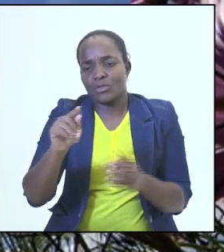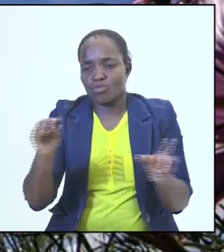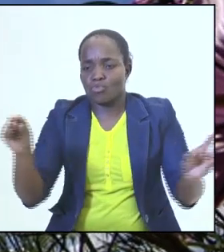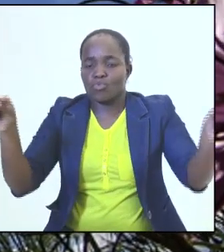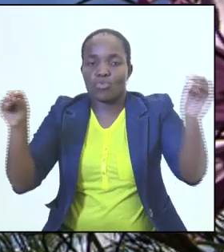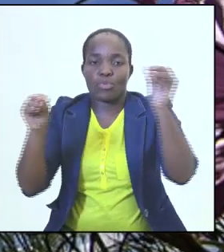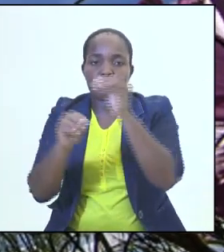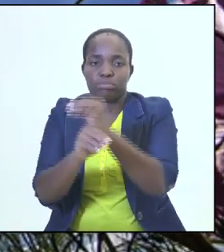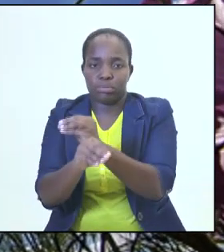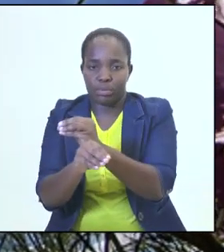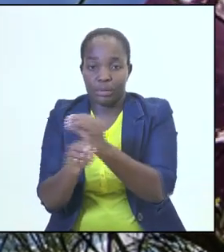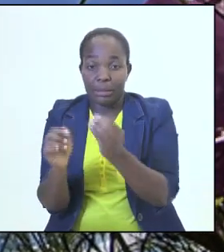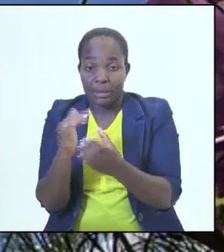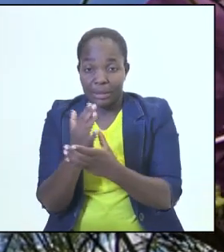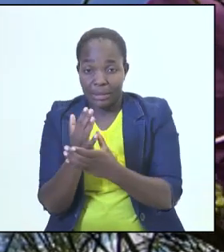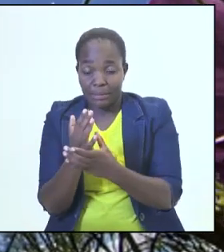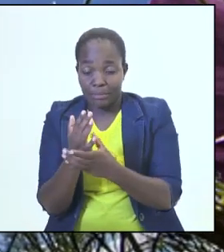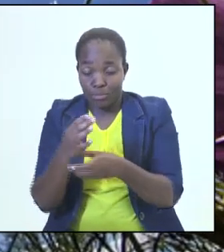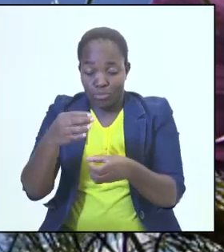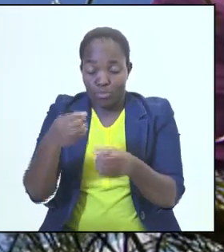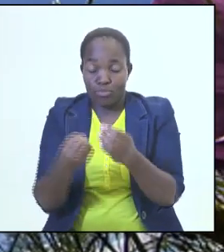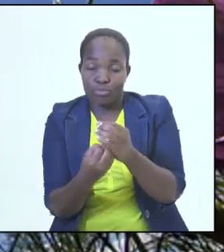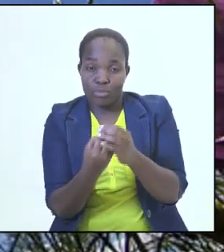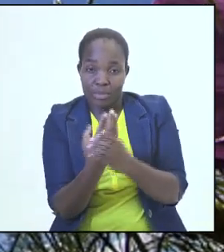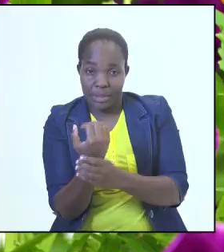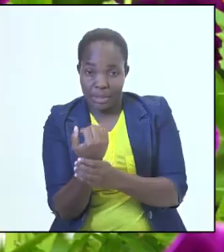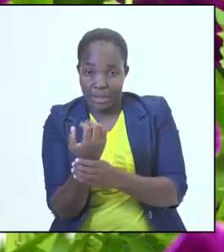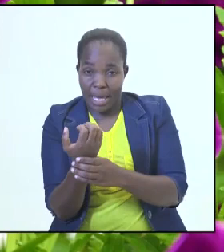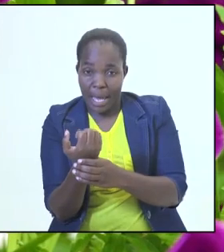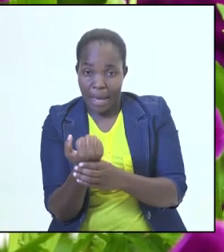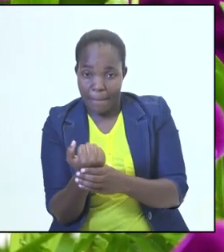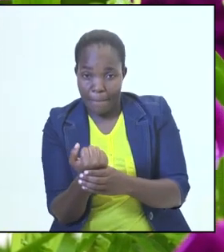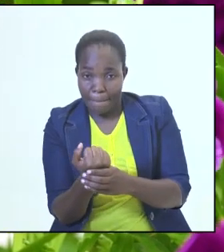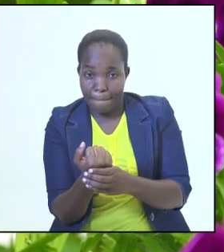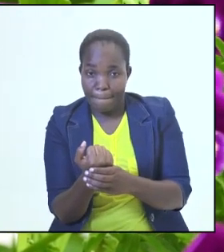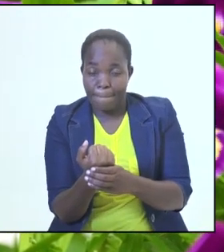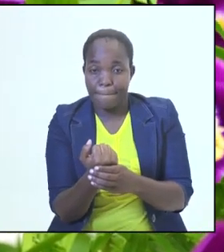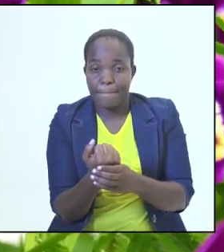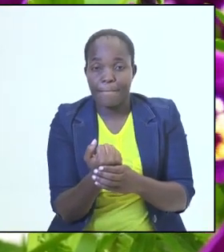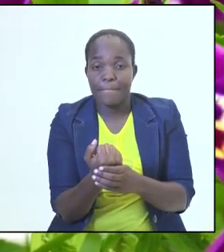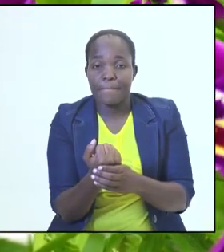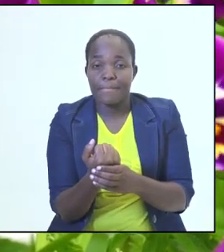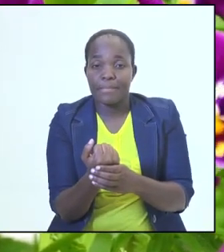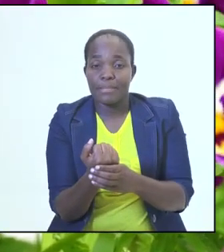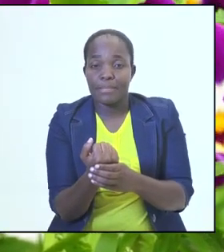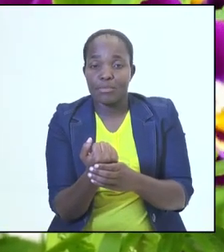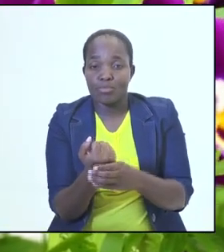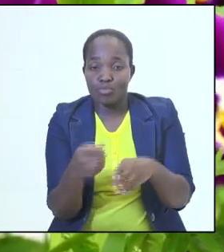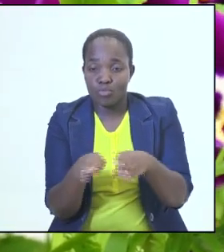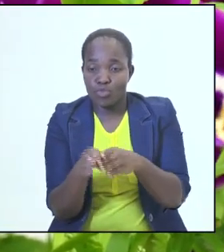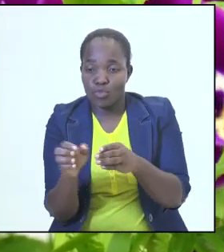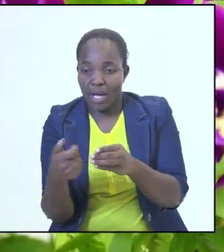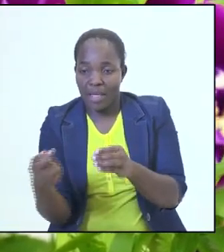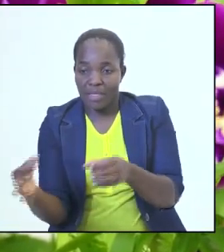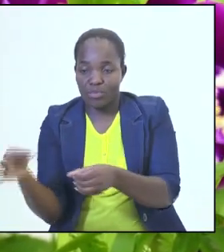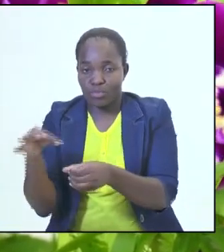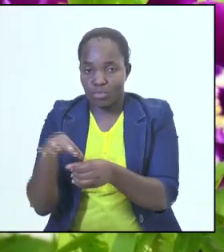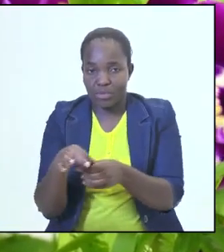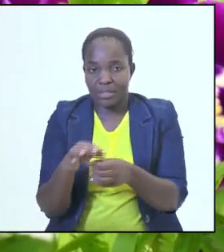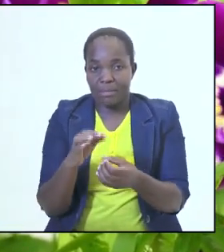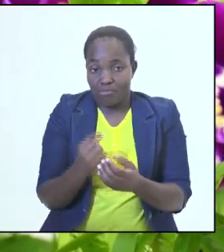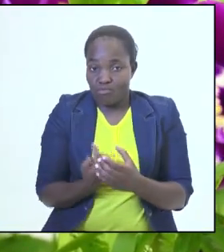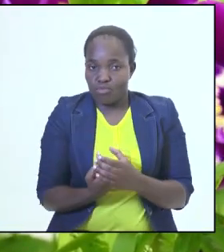material. Some plants have sexual reproduction, and in others, reproduction is asexual.